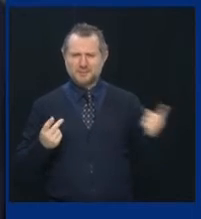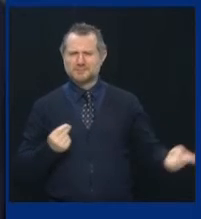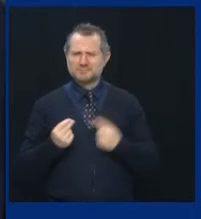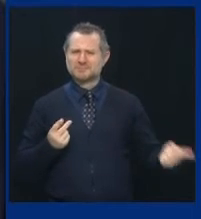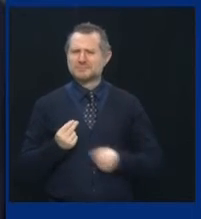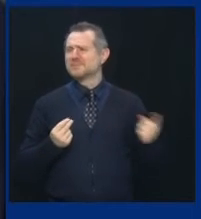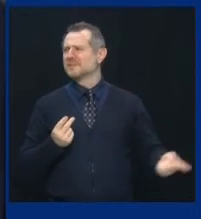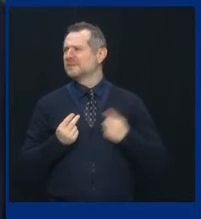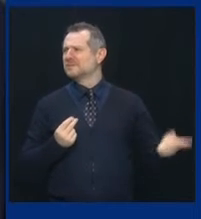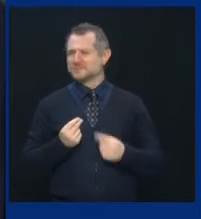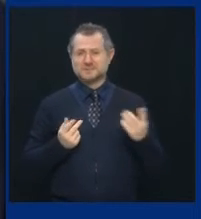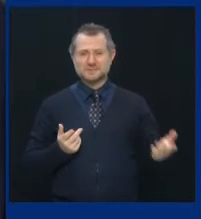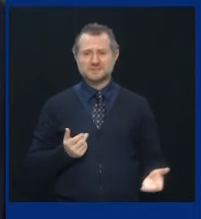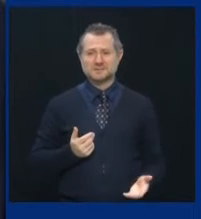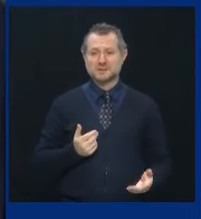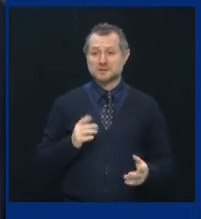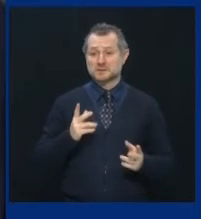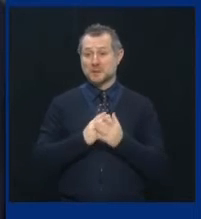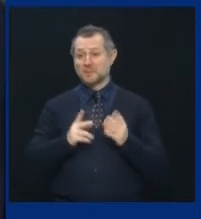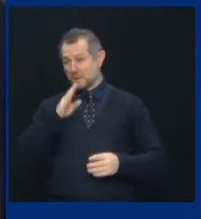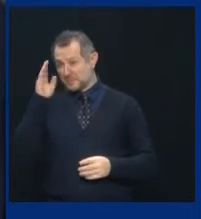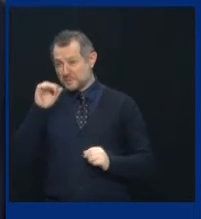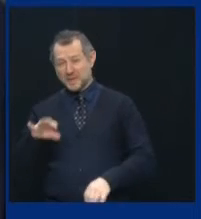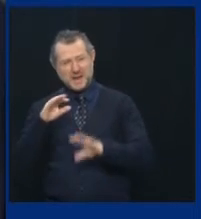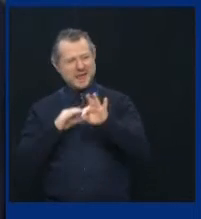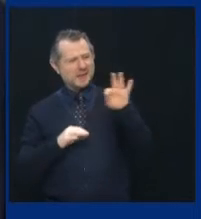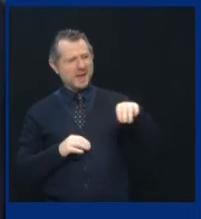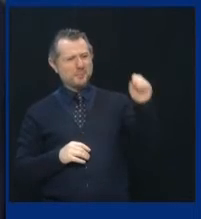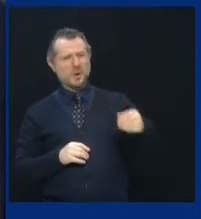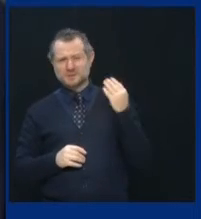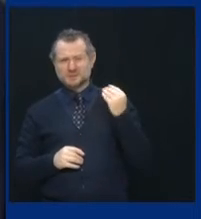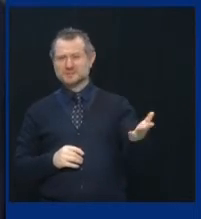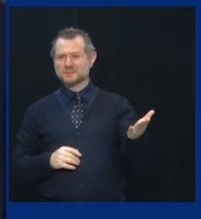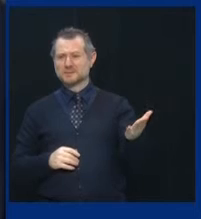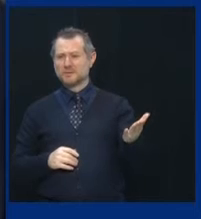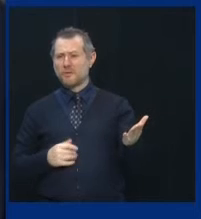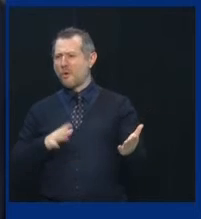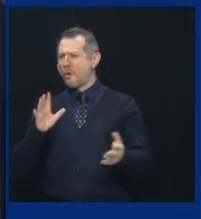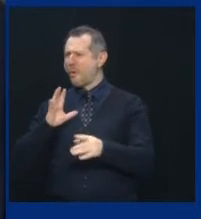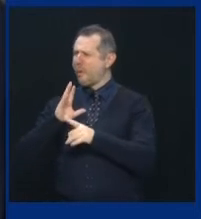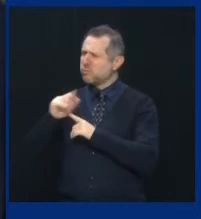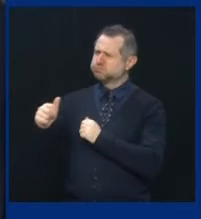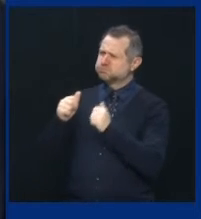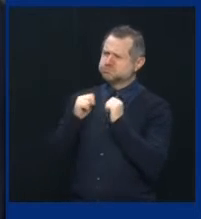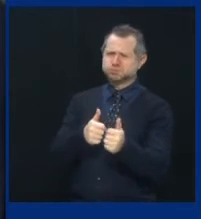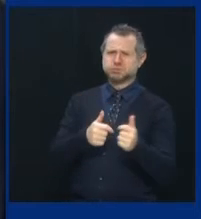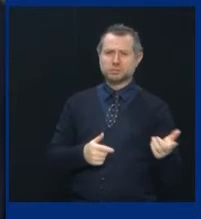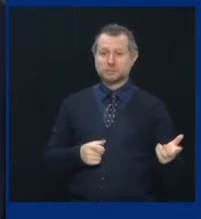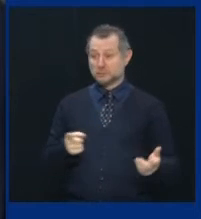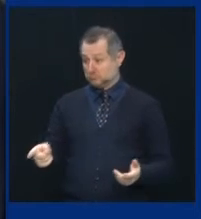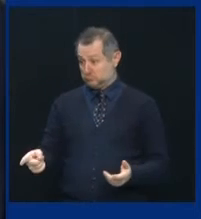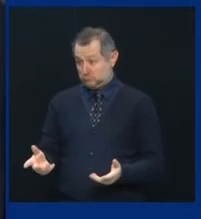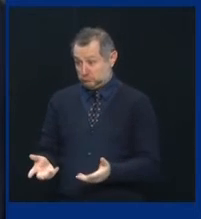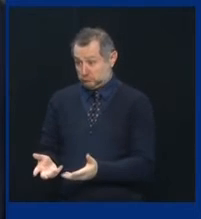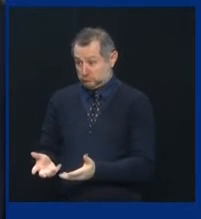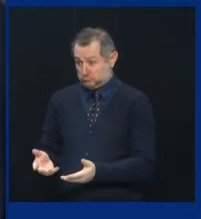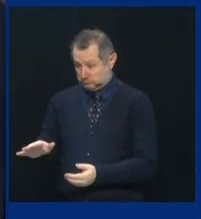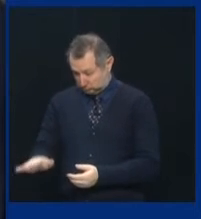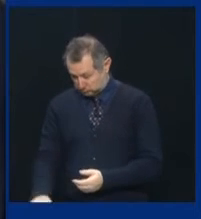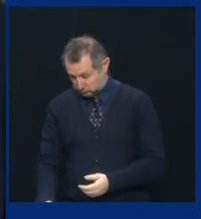some hospitals can get 99% out, you can't explain the deviation between 99 and